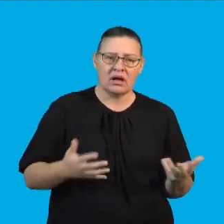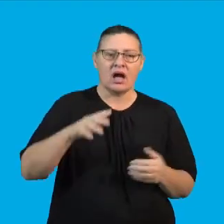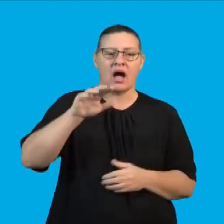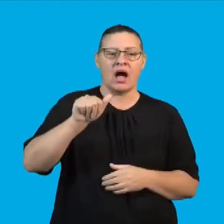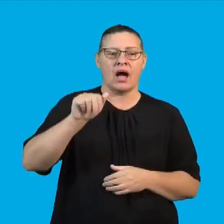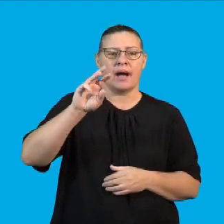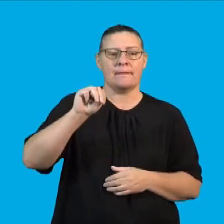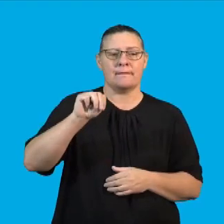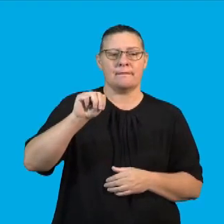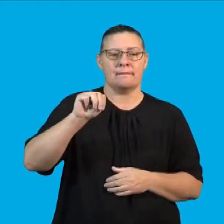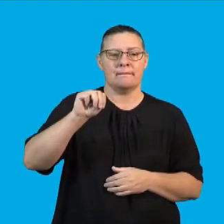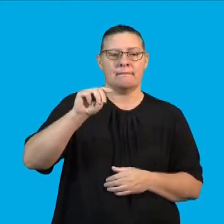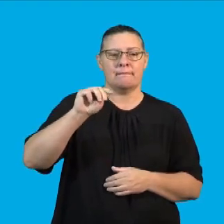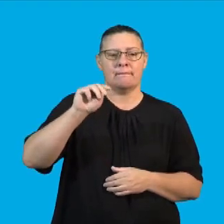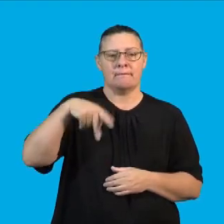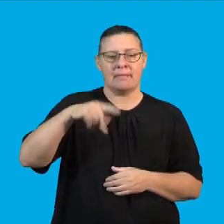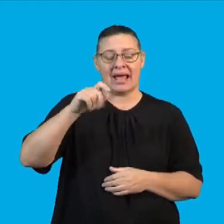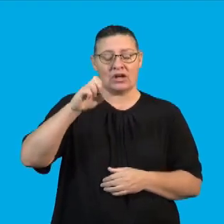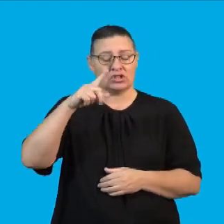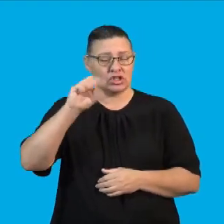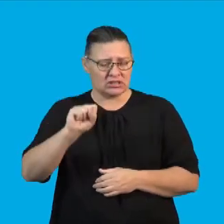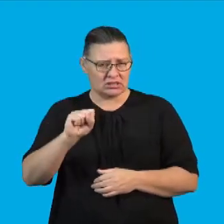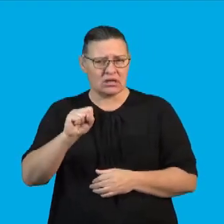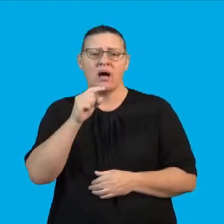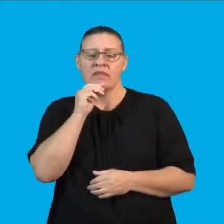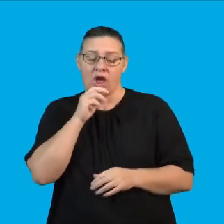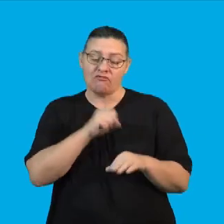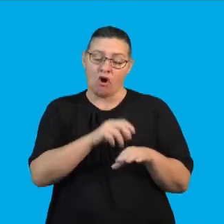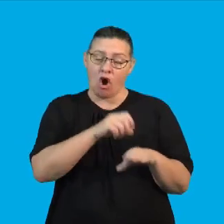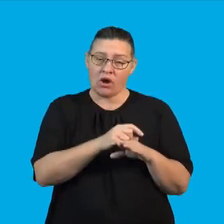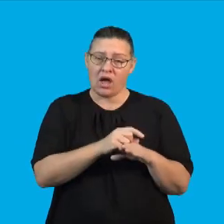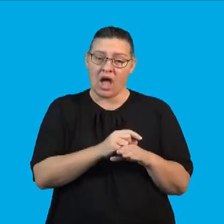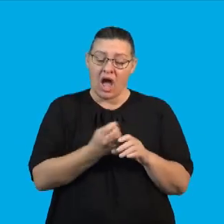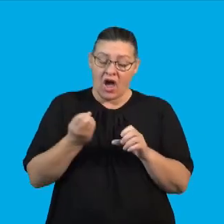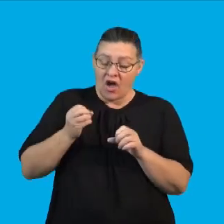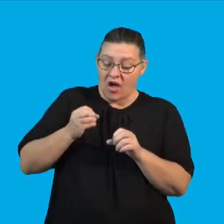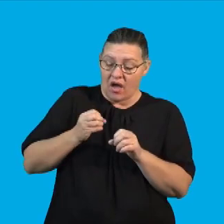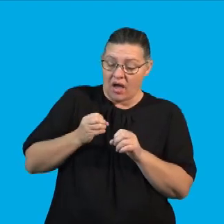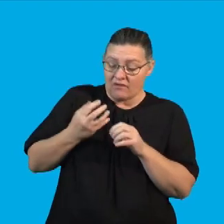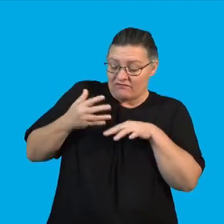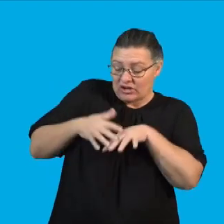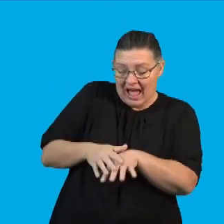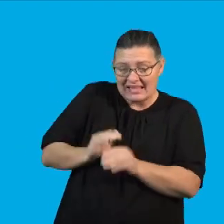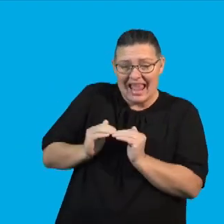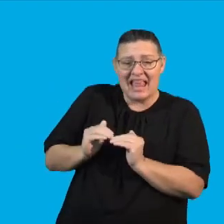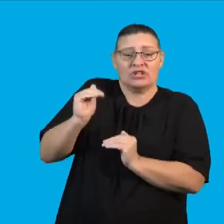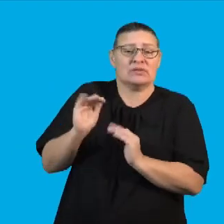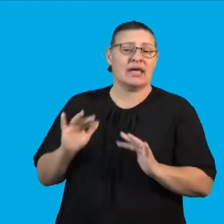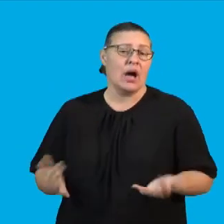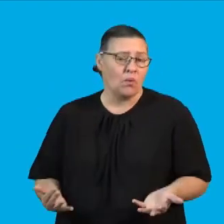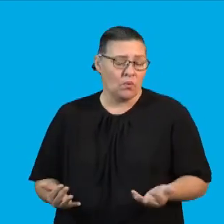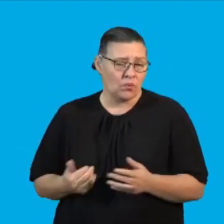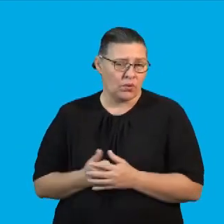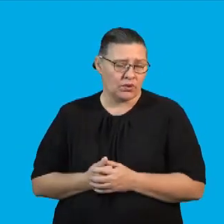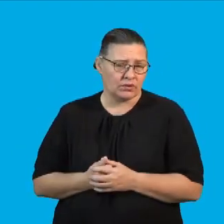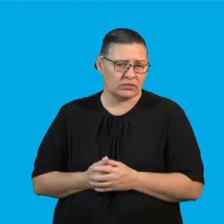how the amplexus increases the chances of fertilization in frogs. Do you remember the